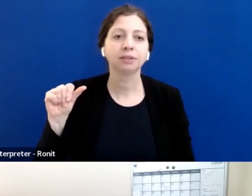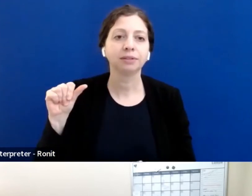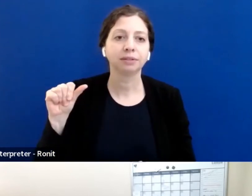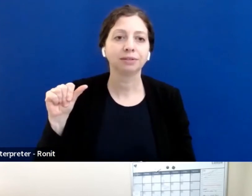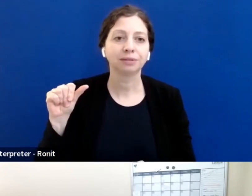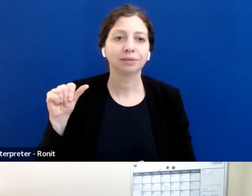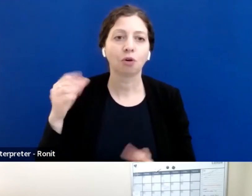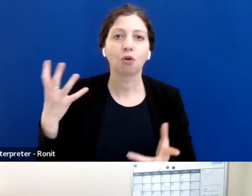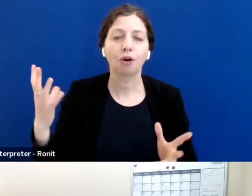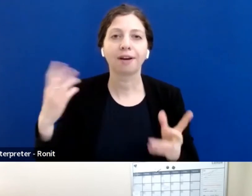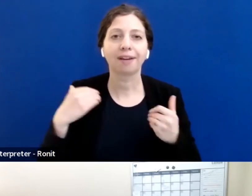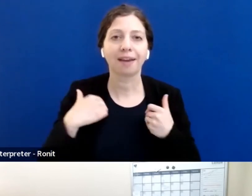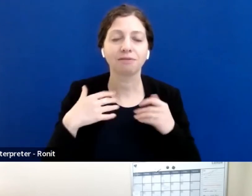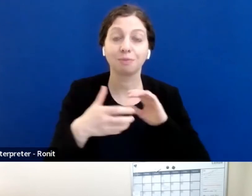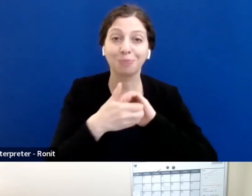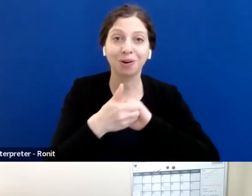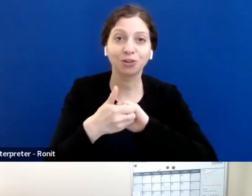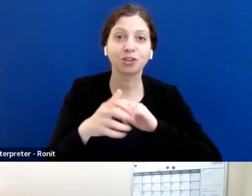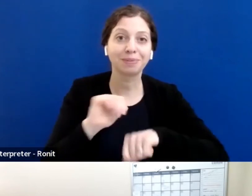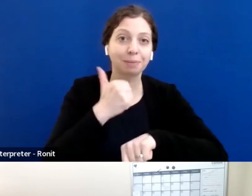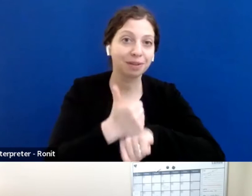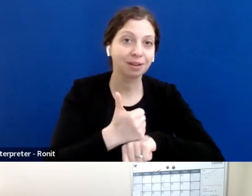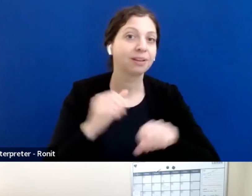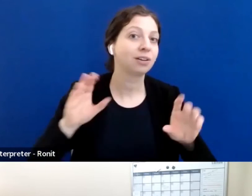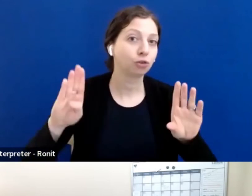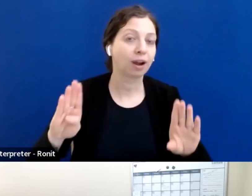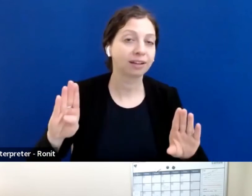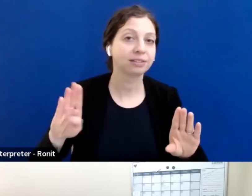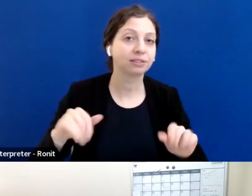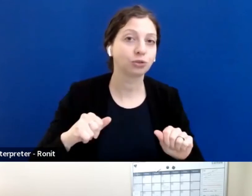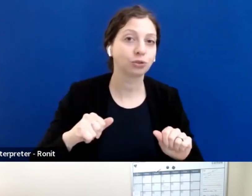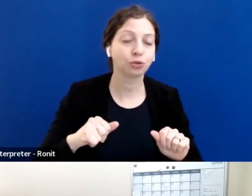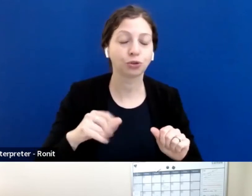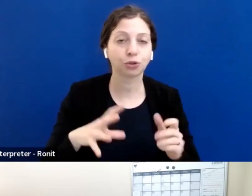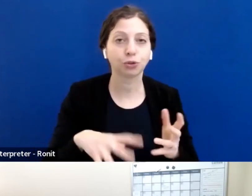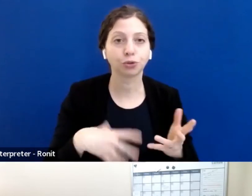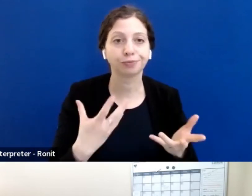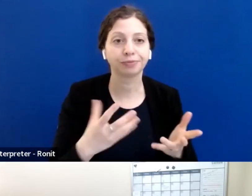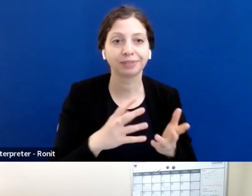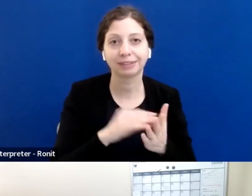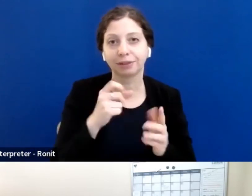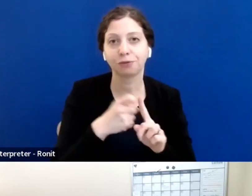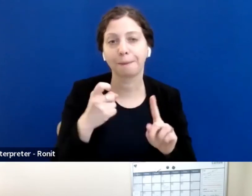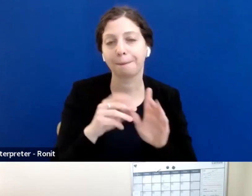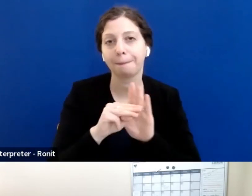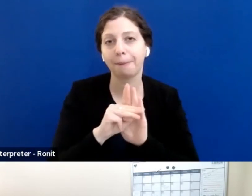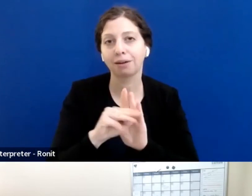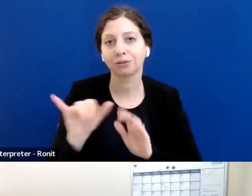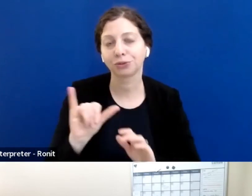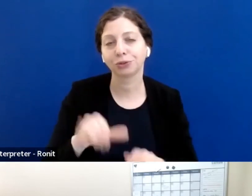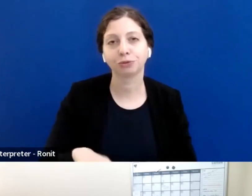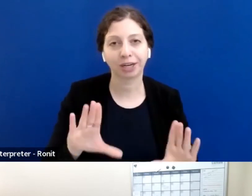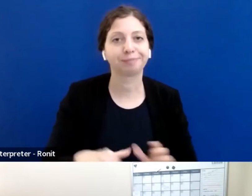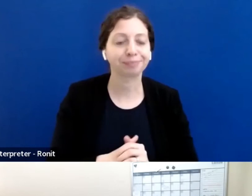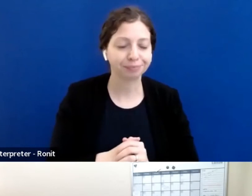they've already have those partnerships in place, and it's great to glean from models too. So that's wonderful.